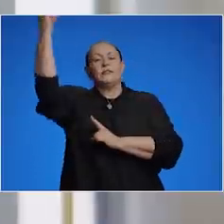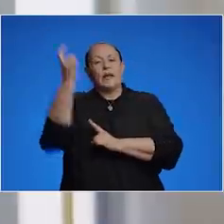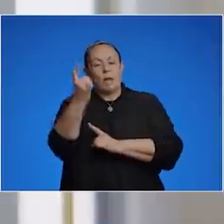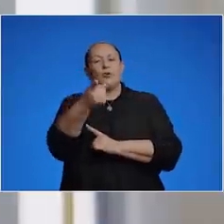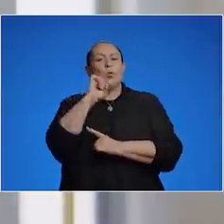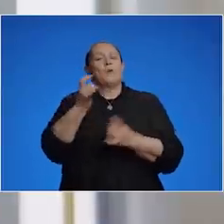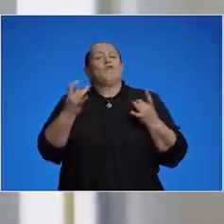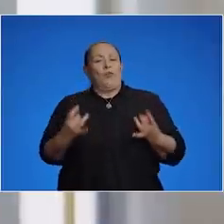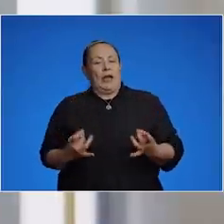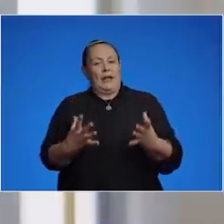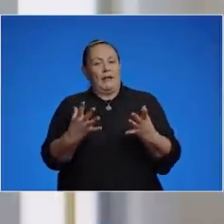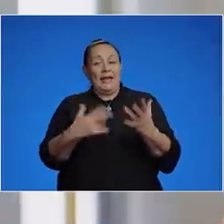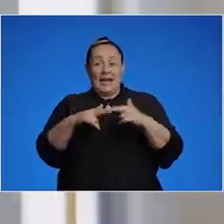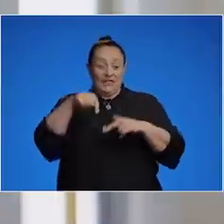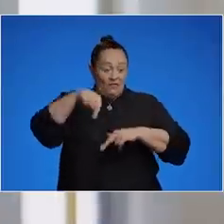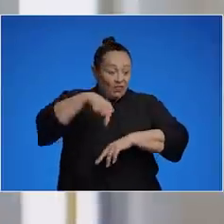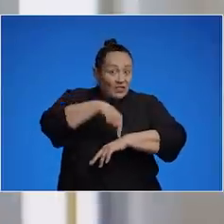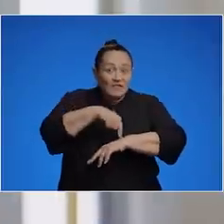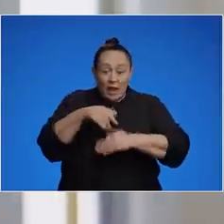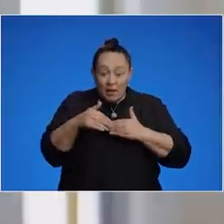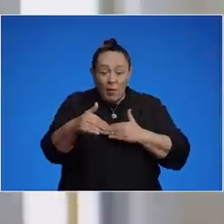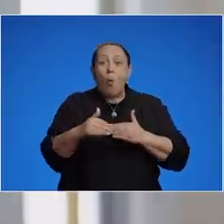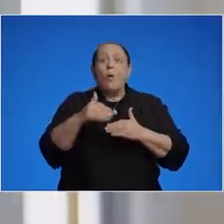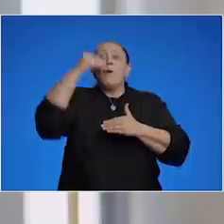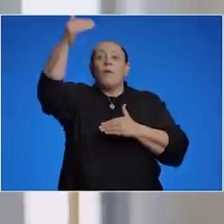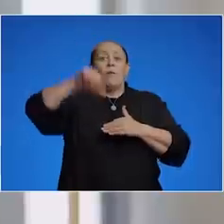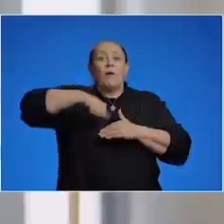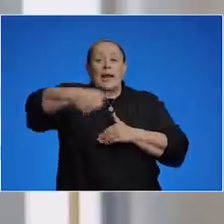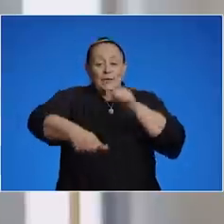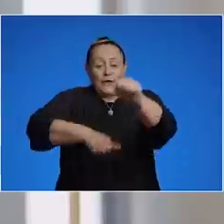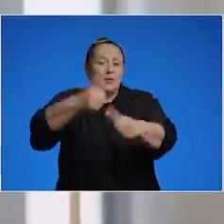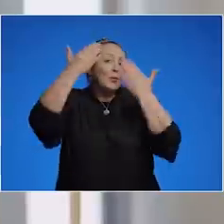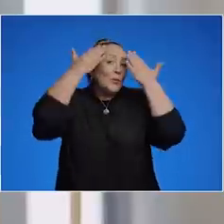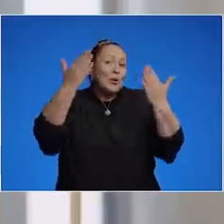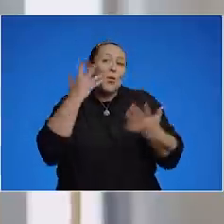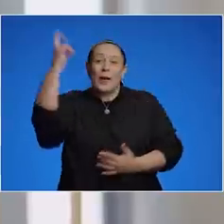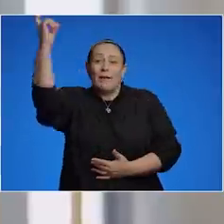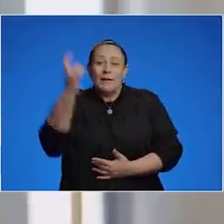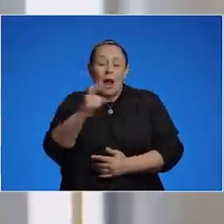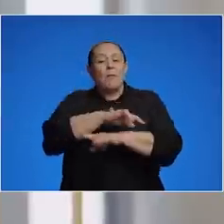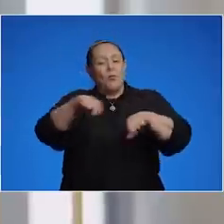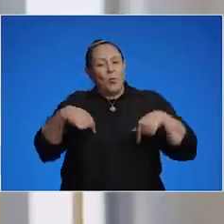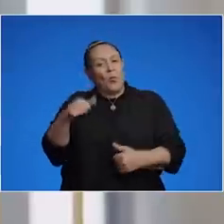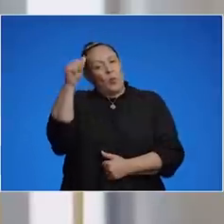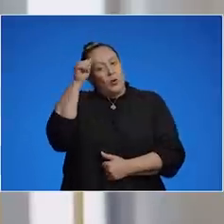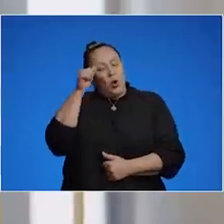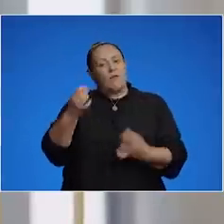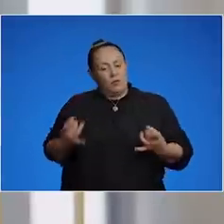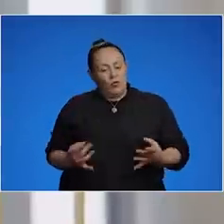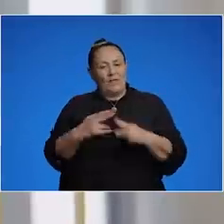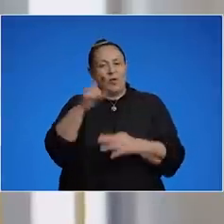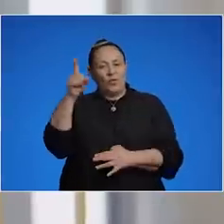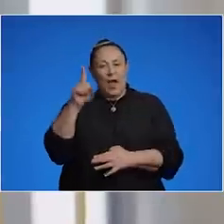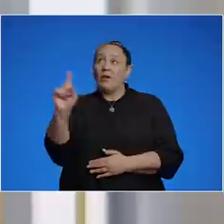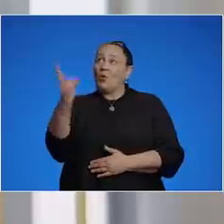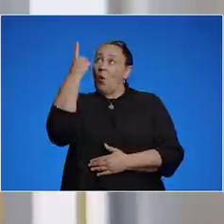when that moment comes, if it is in our lifetime or not, for the Lord to come to us. Because ultimately, the